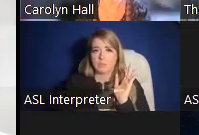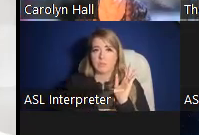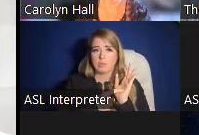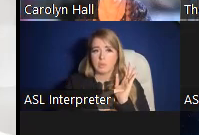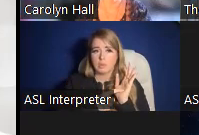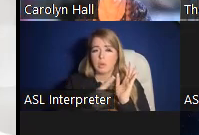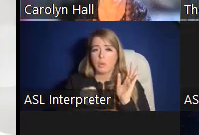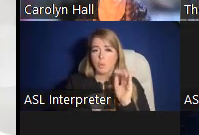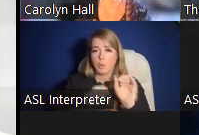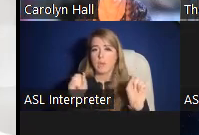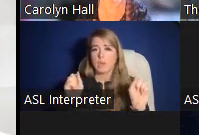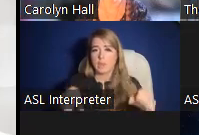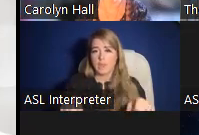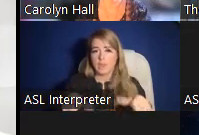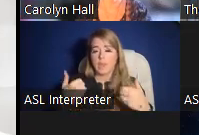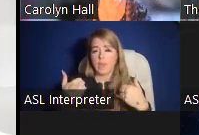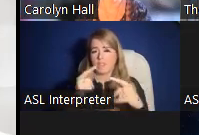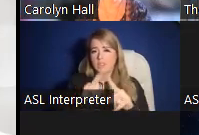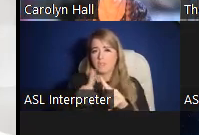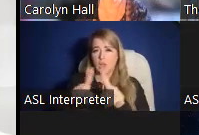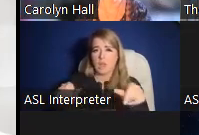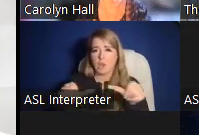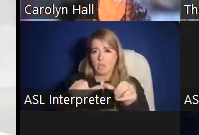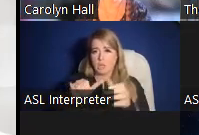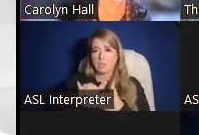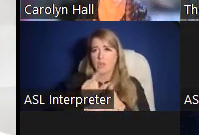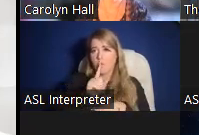there can be areas that